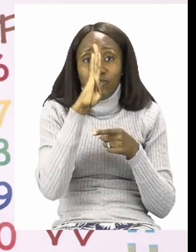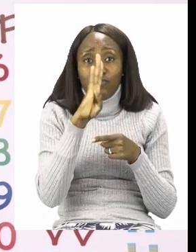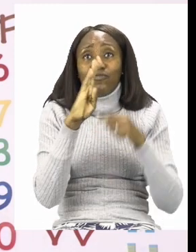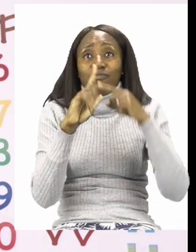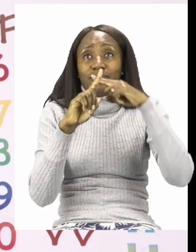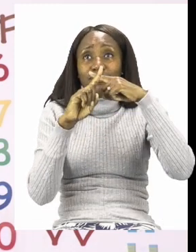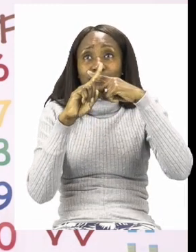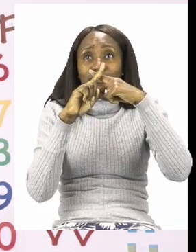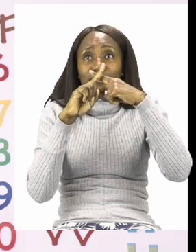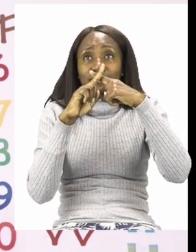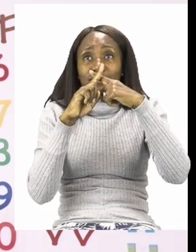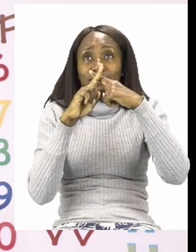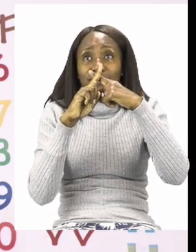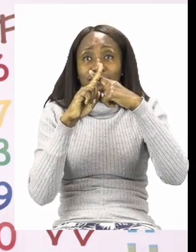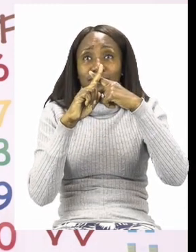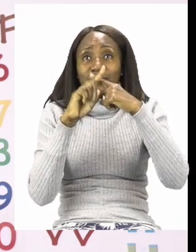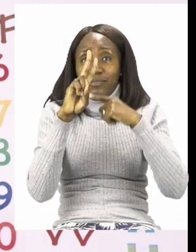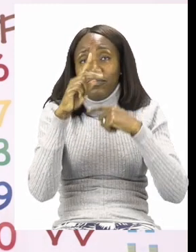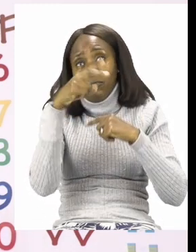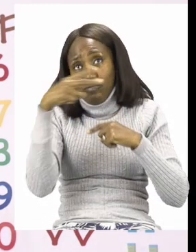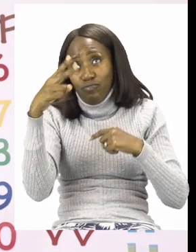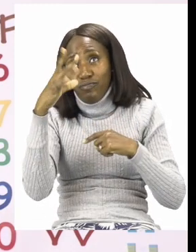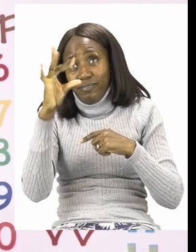times 2 is 8,